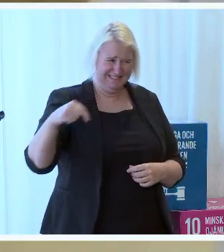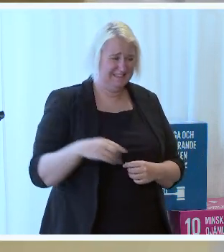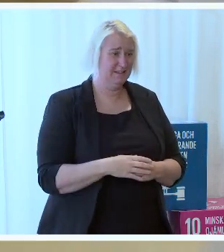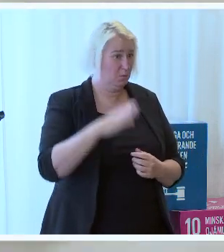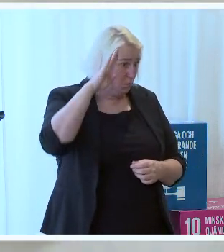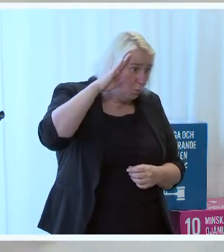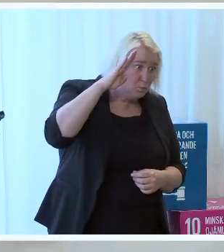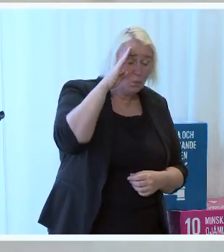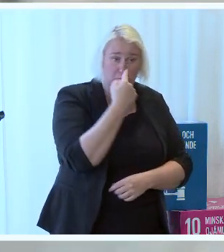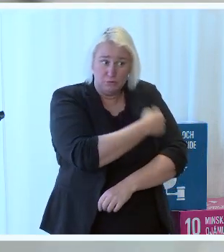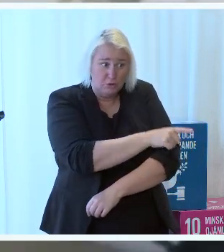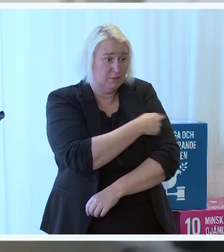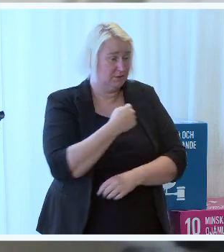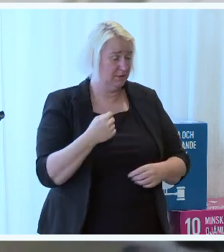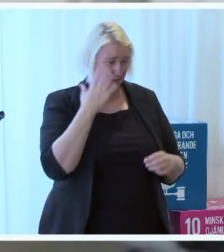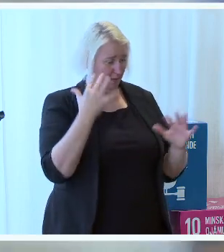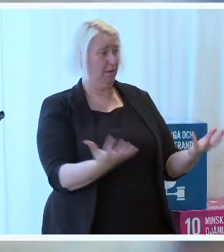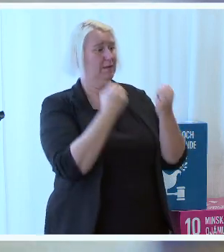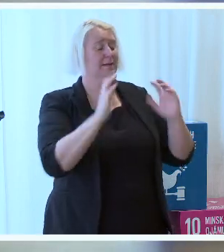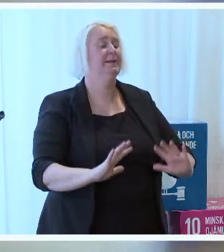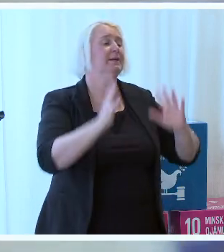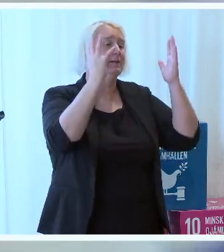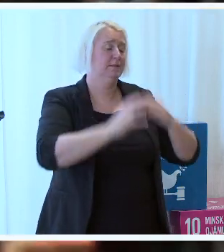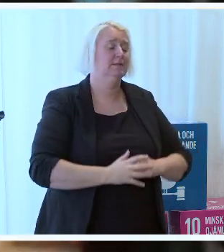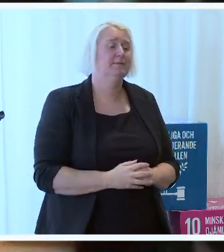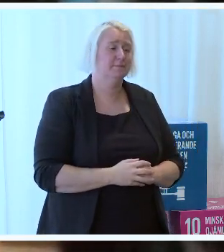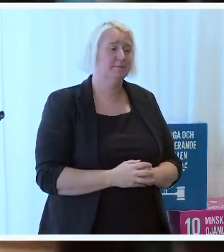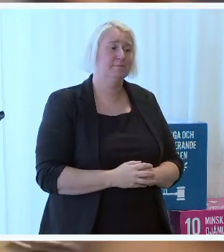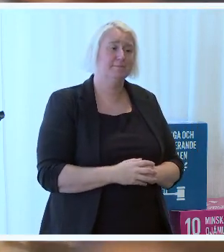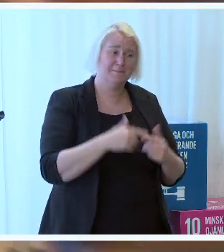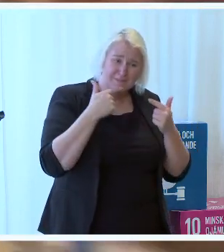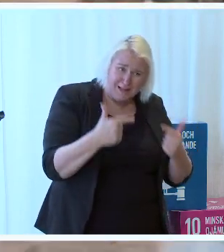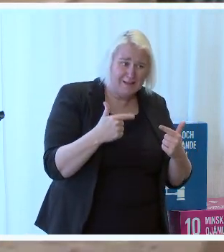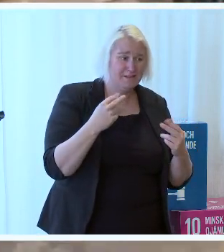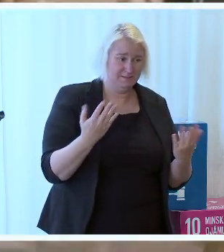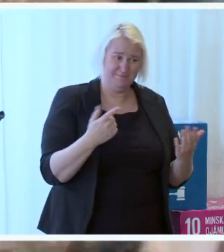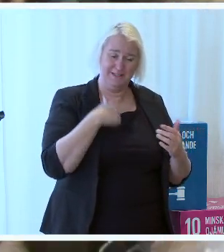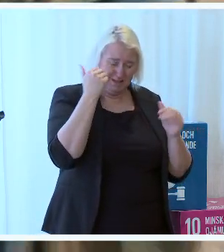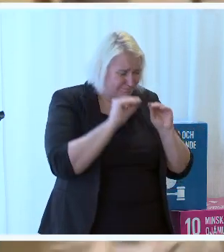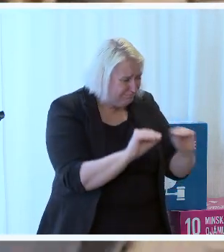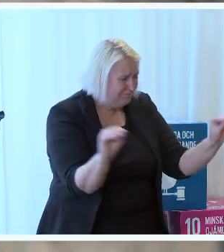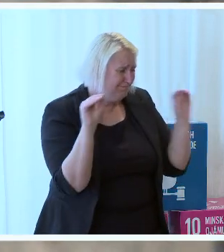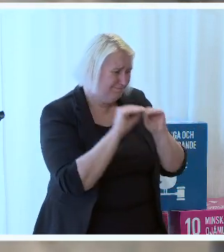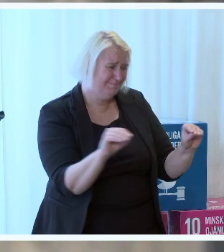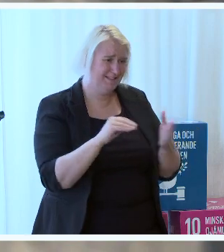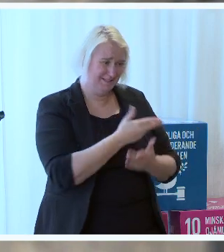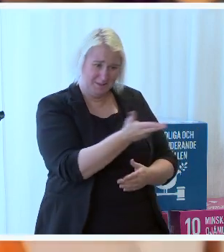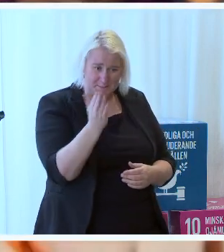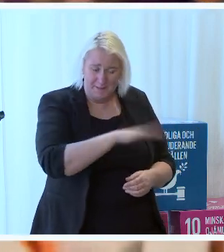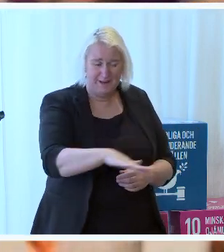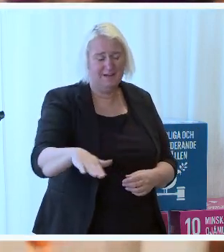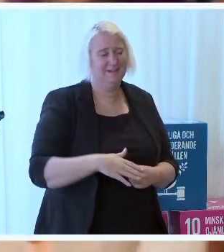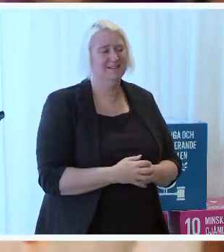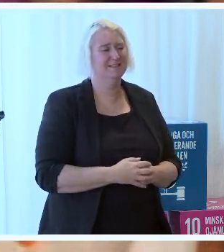nurses can save lives. Because of you, we're educating children in the heart of the slums and in the